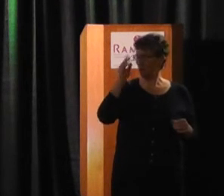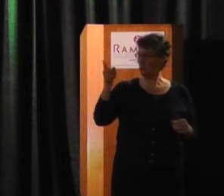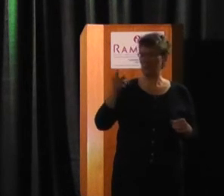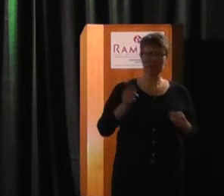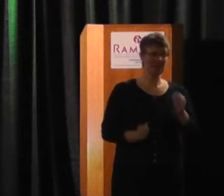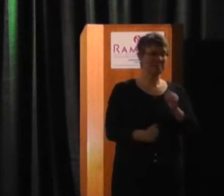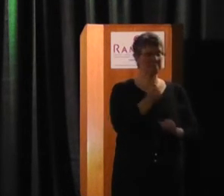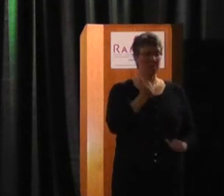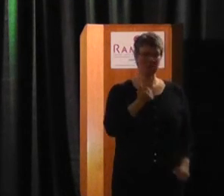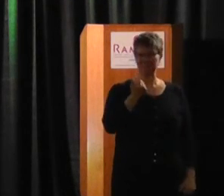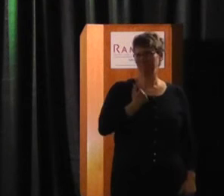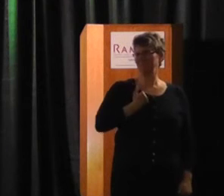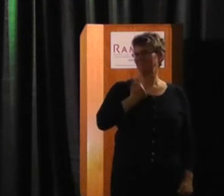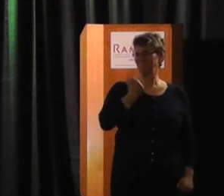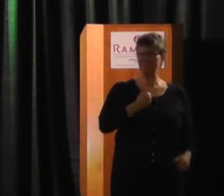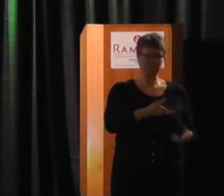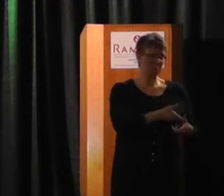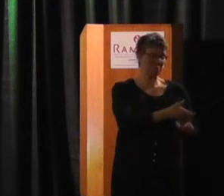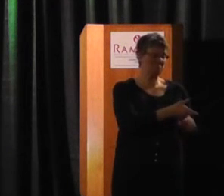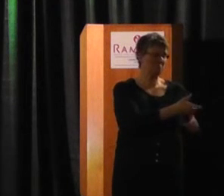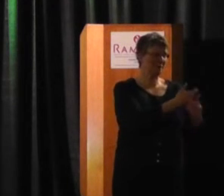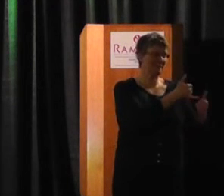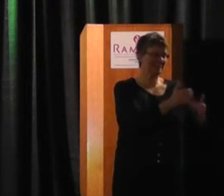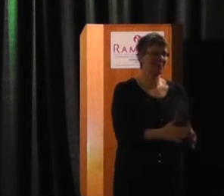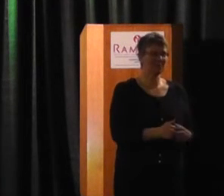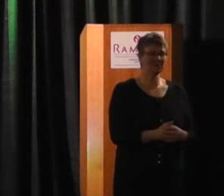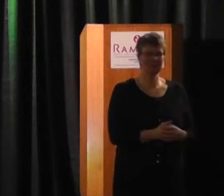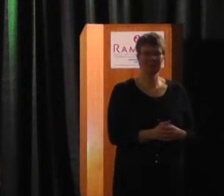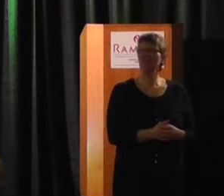rugby players there is. So there's two very different